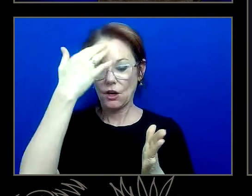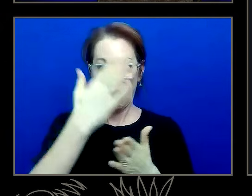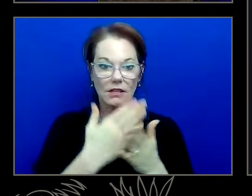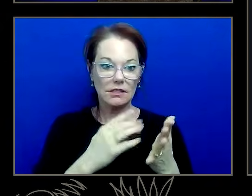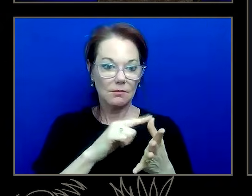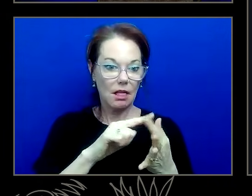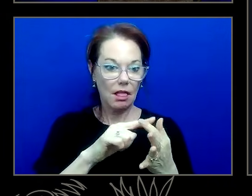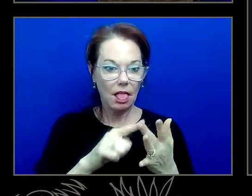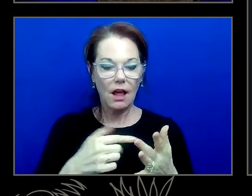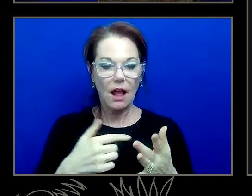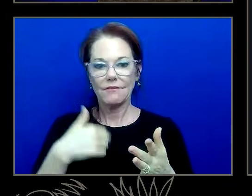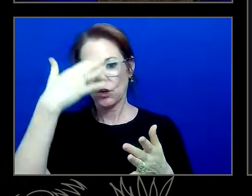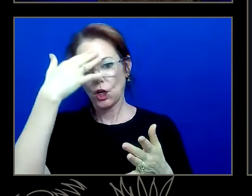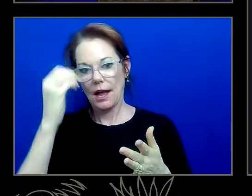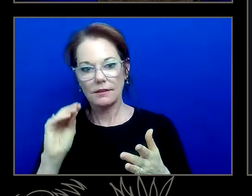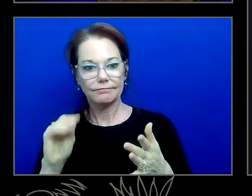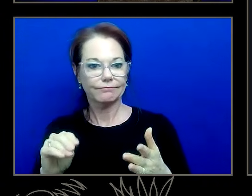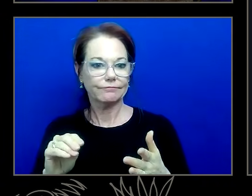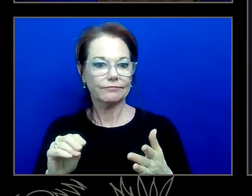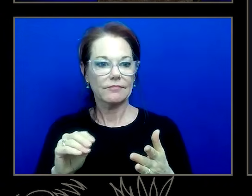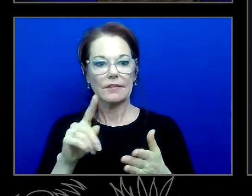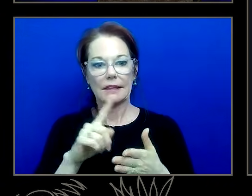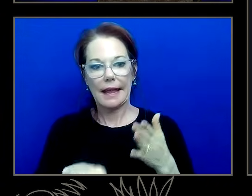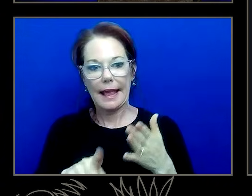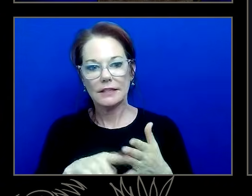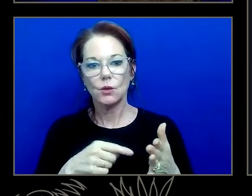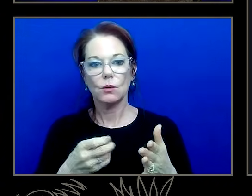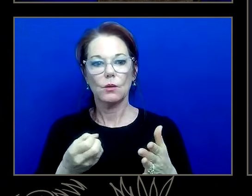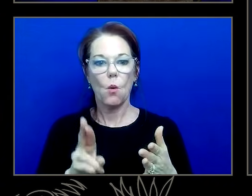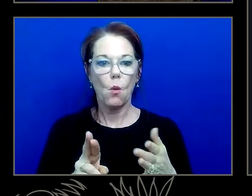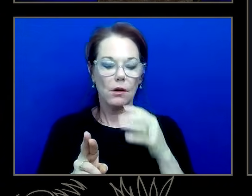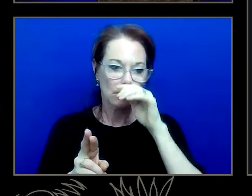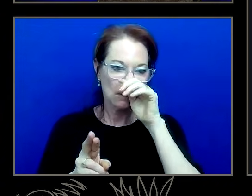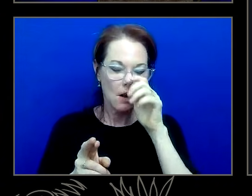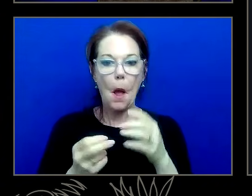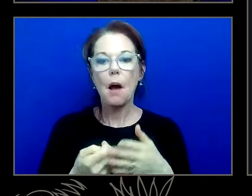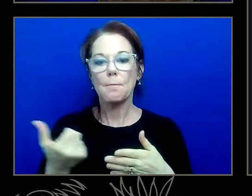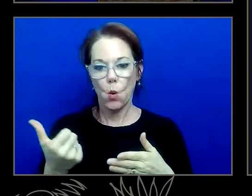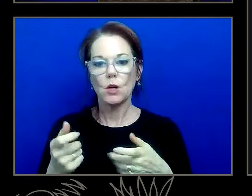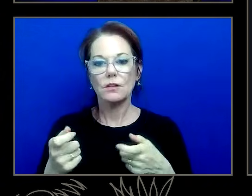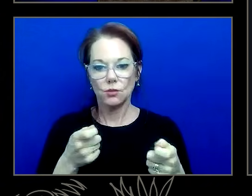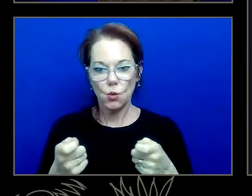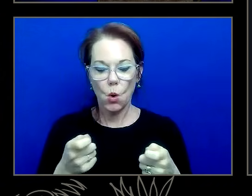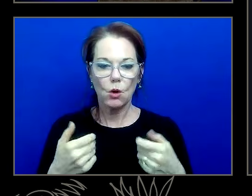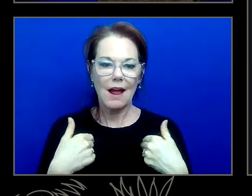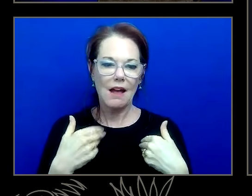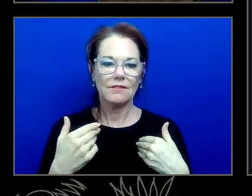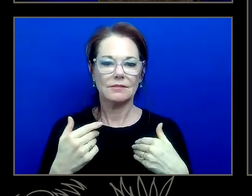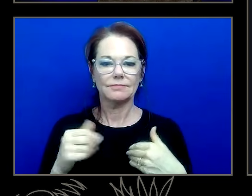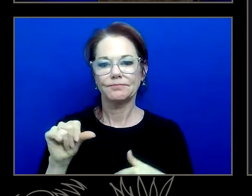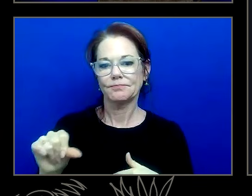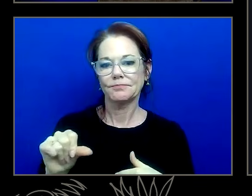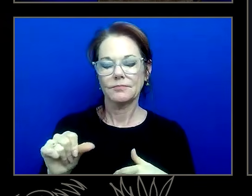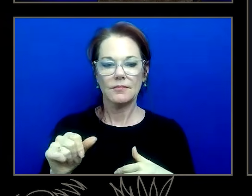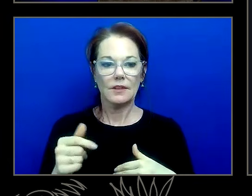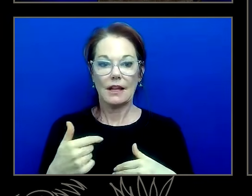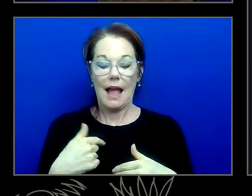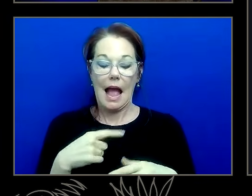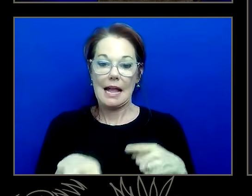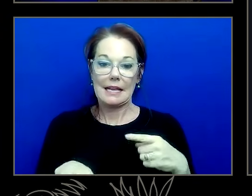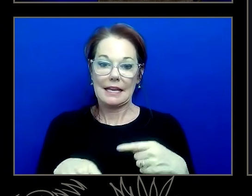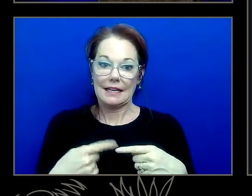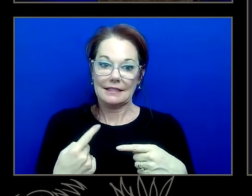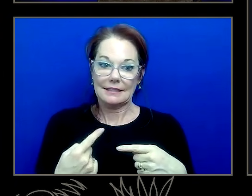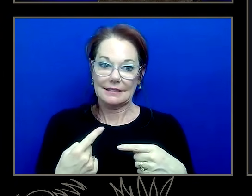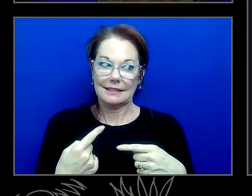is canceled, or now it's like you could use the abort controller and then have an abort signal and just pass that in. I can't say that word too